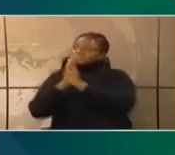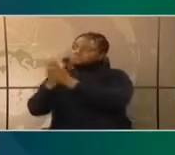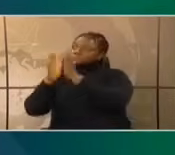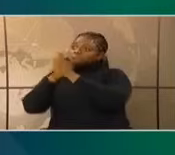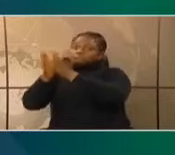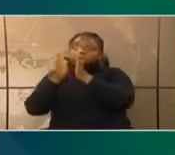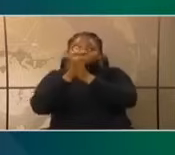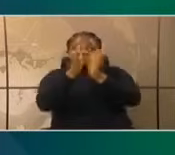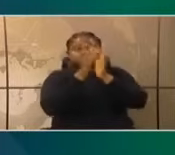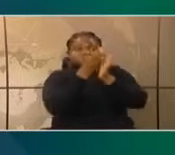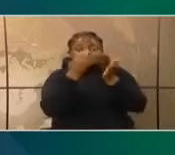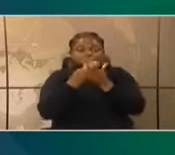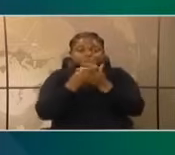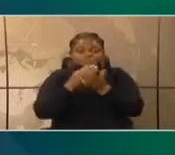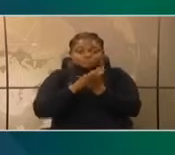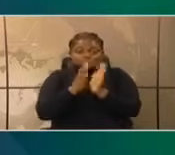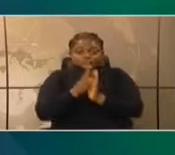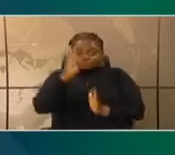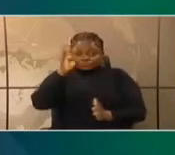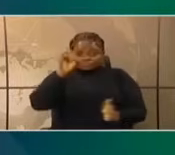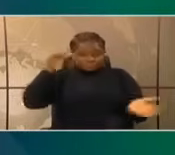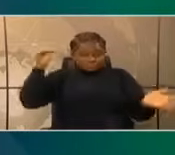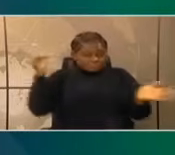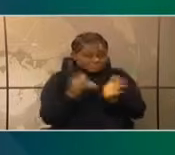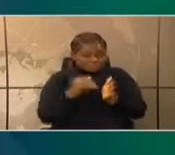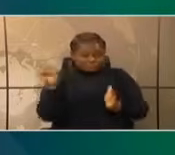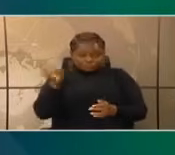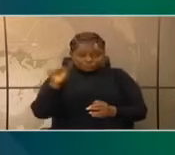$40,000 in 10 minutes.